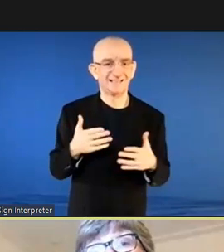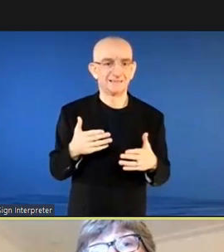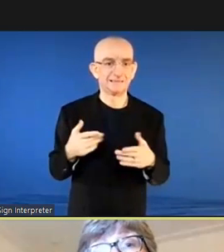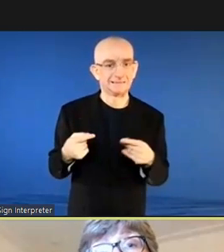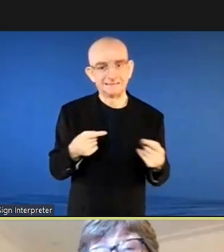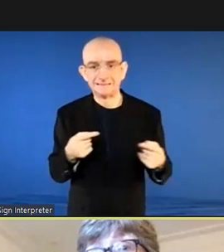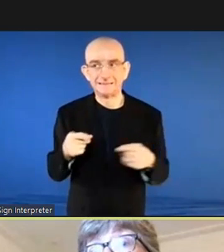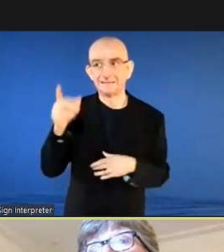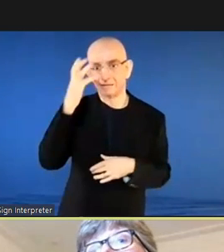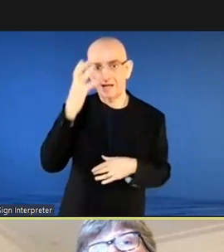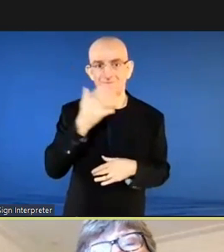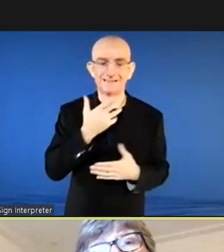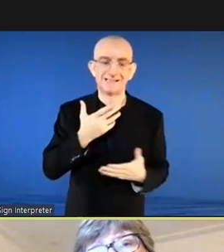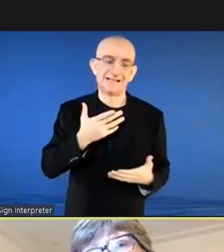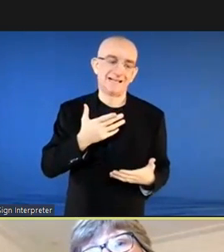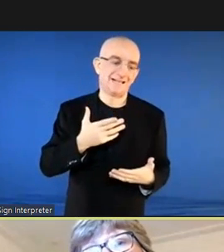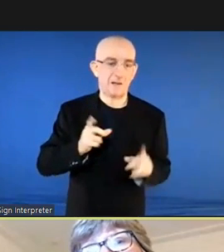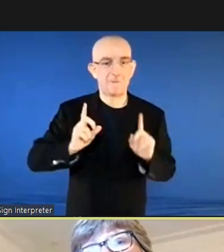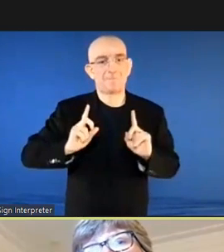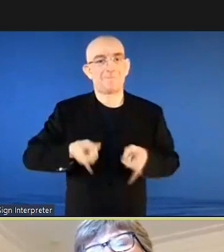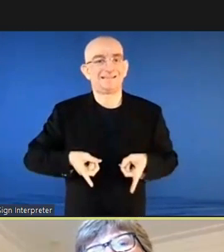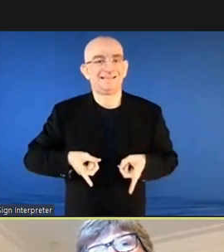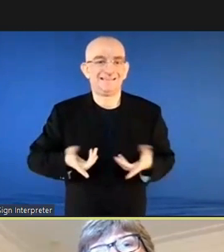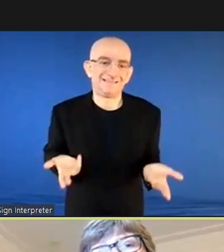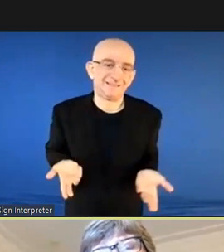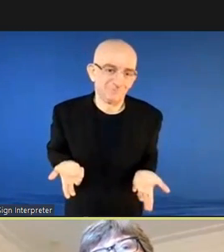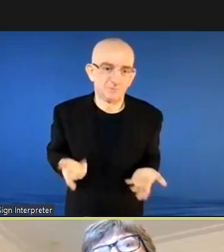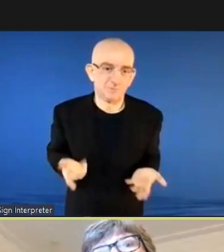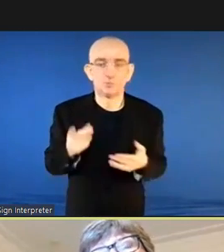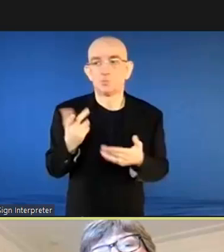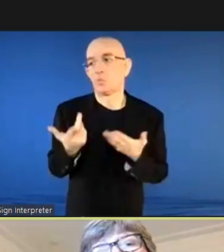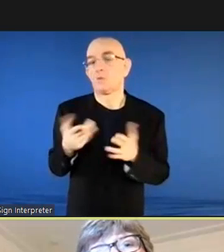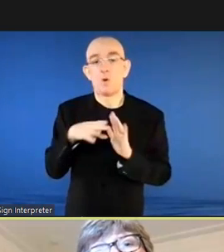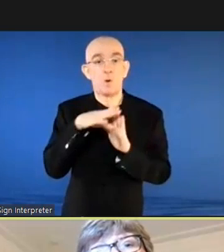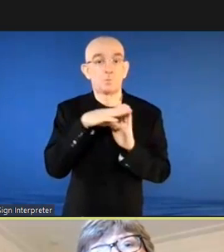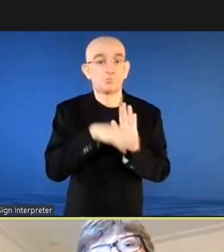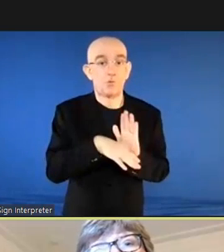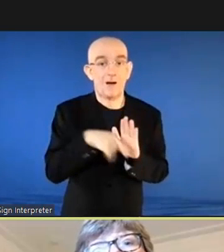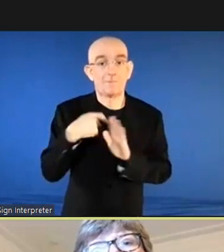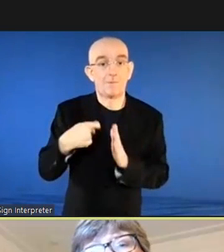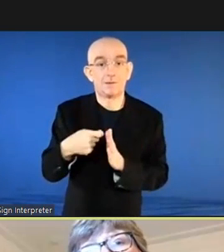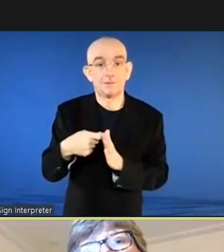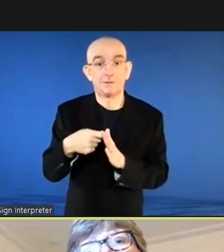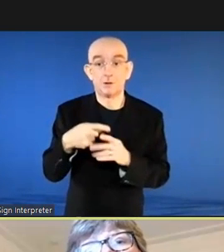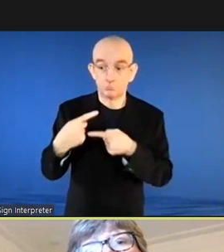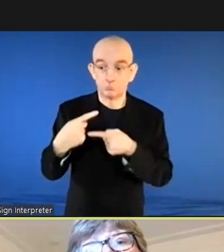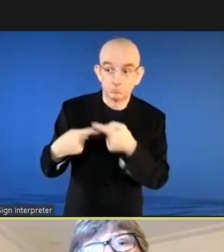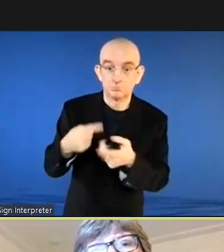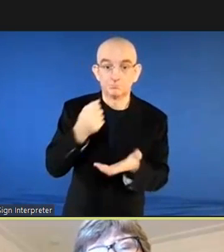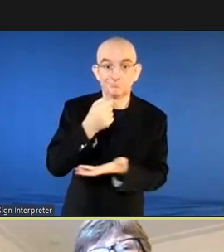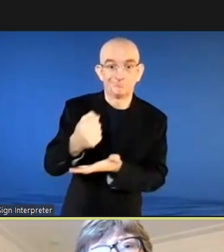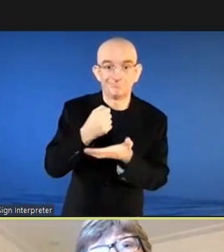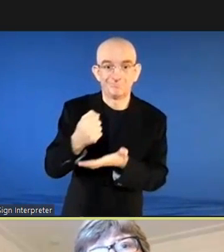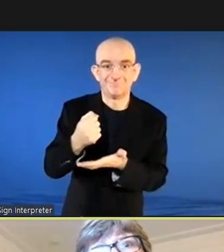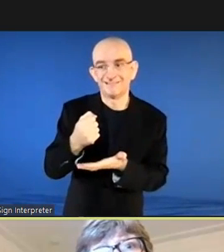programmes will continue. I don't know exactly how, and there will be a process now to look at our programmes and